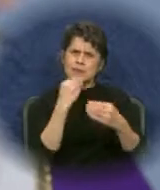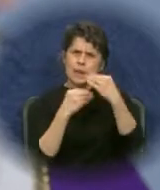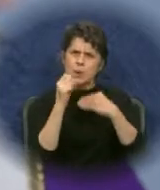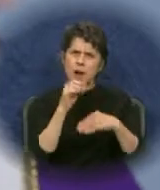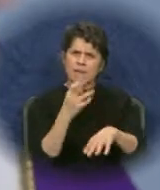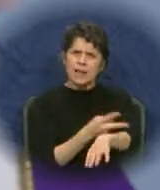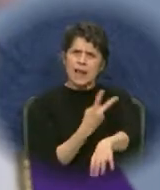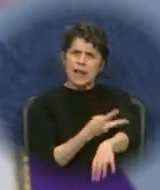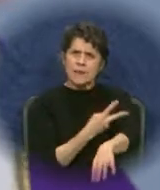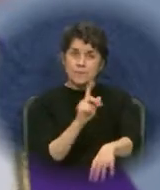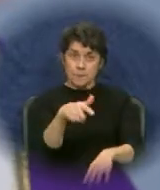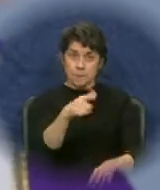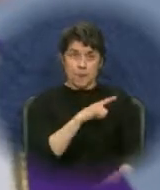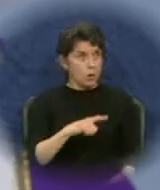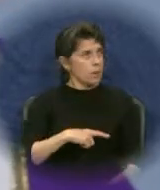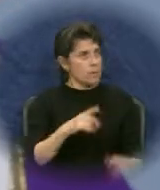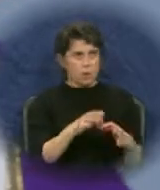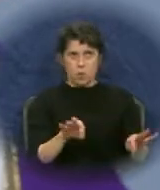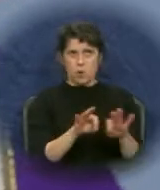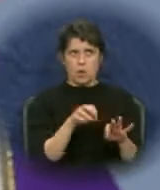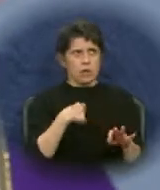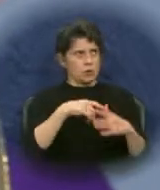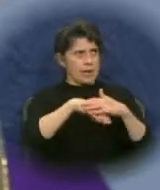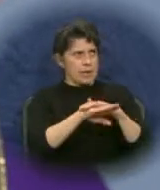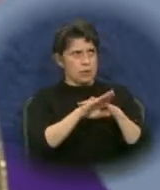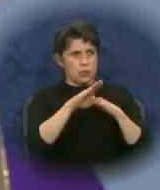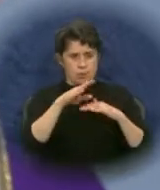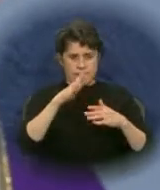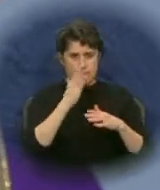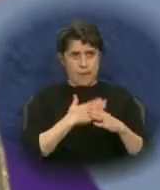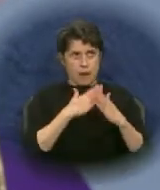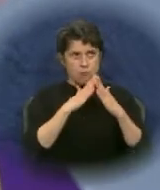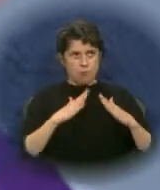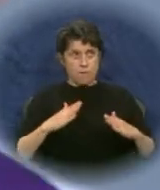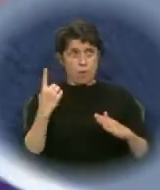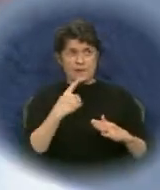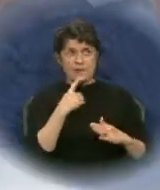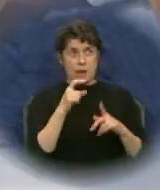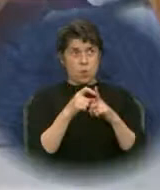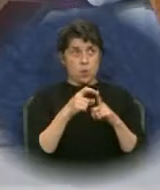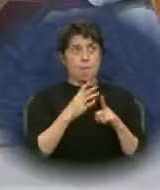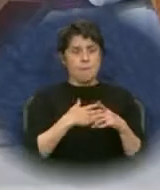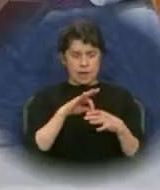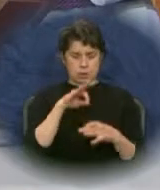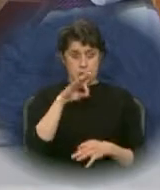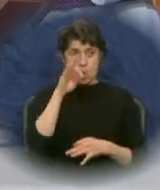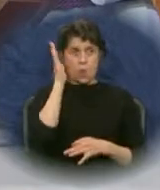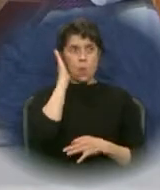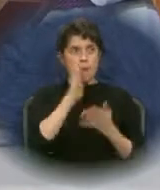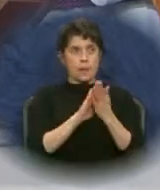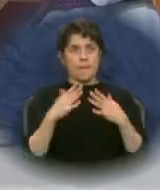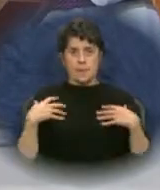that you should enter under my roof, but only say the word, and my soul shall be healed.